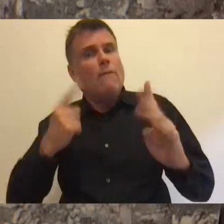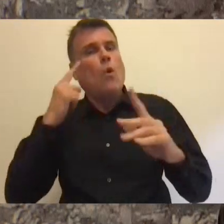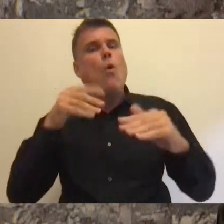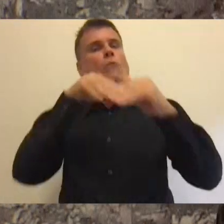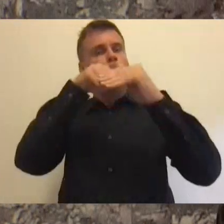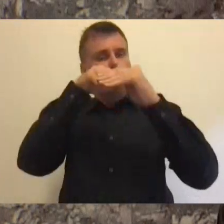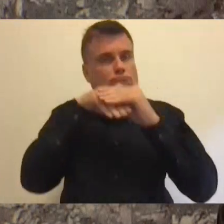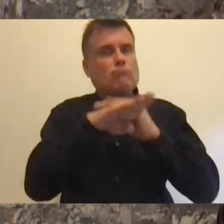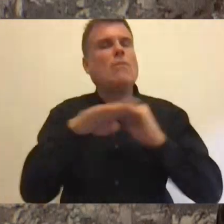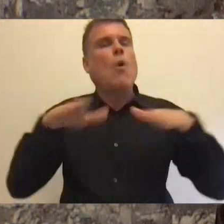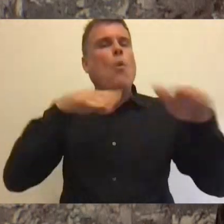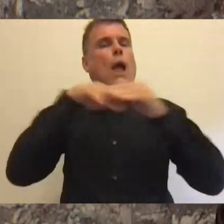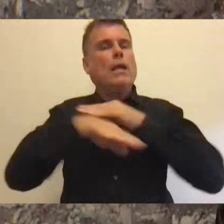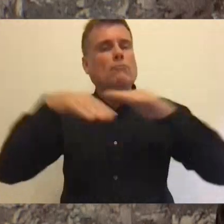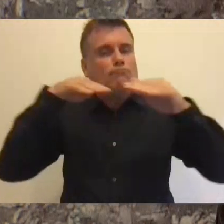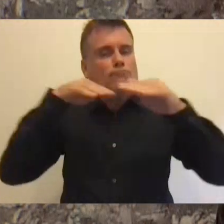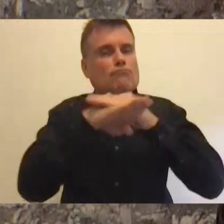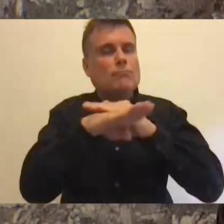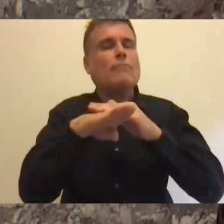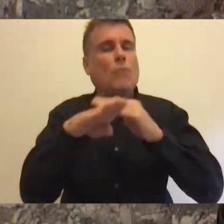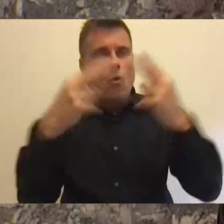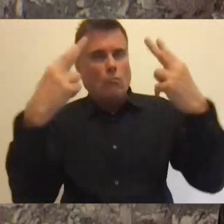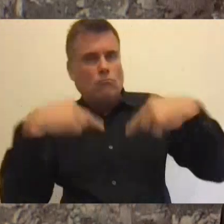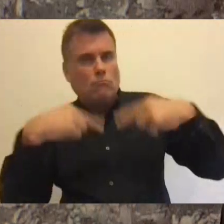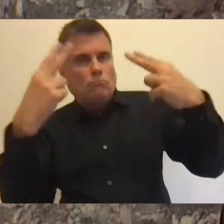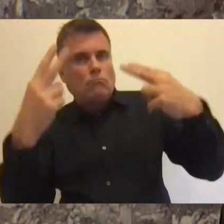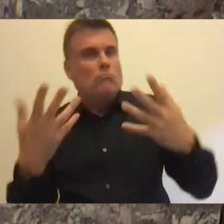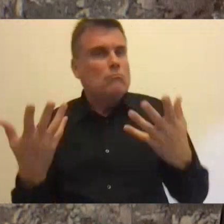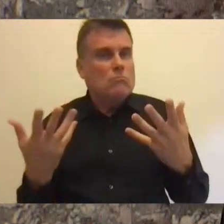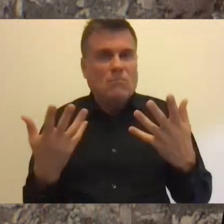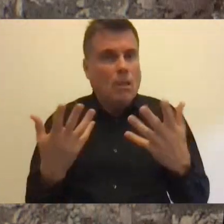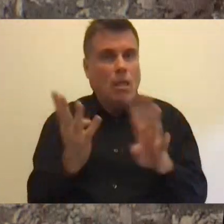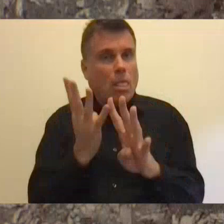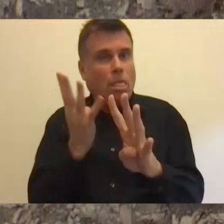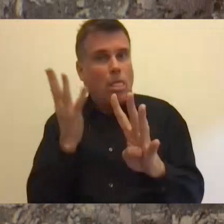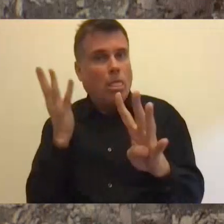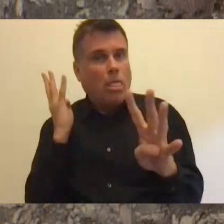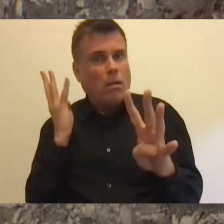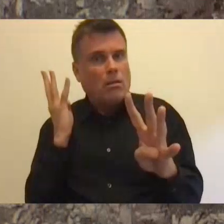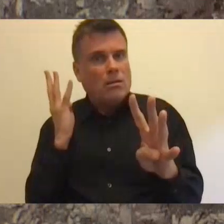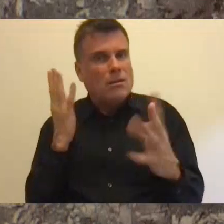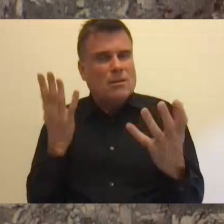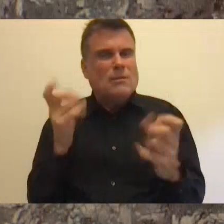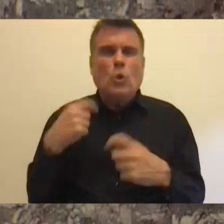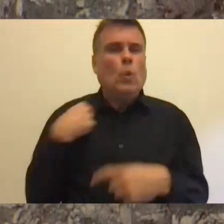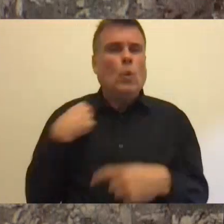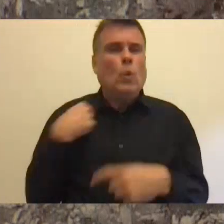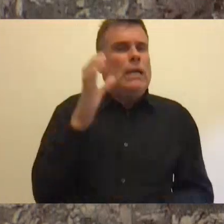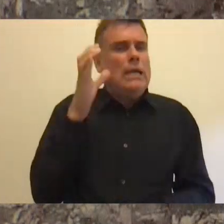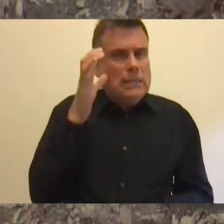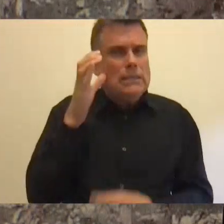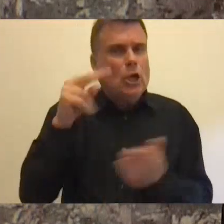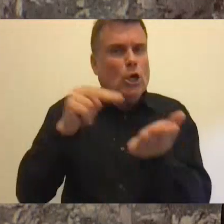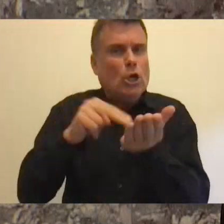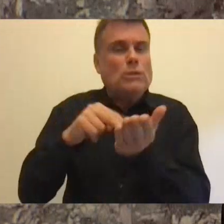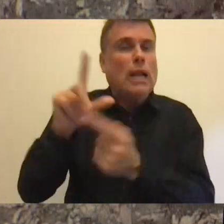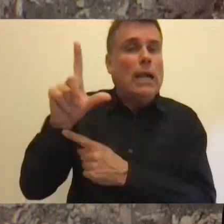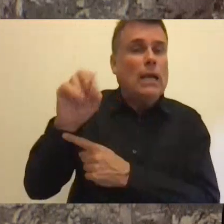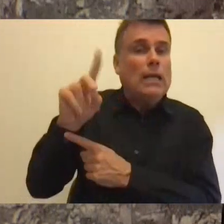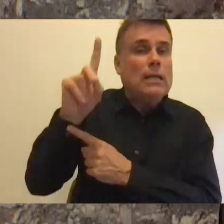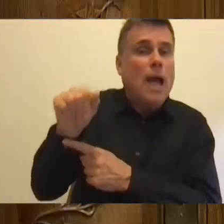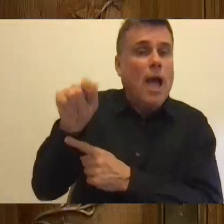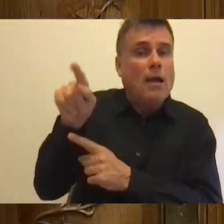to every other jurisdiction in North America. Bring back these healthcare workers and help our healthcare system today.